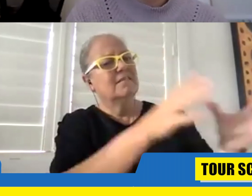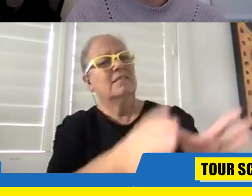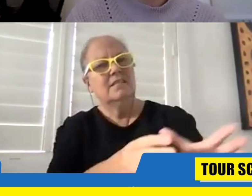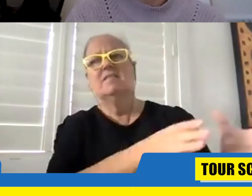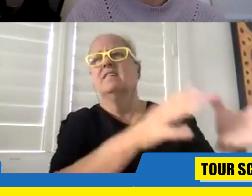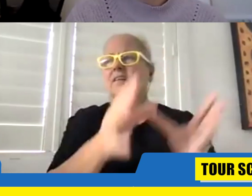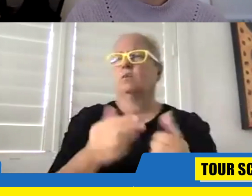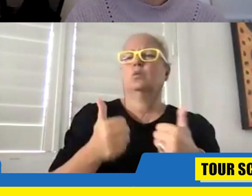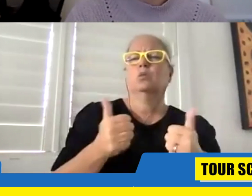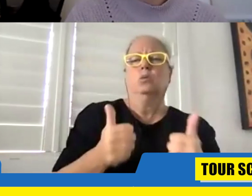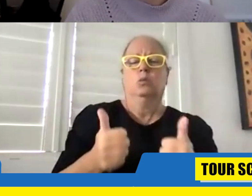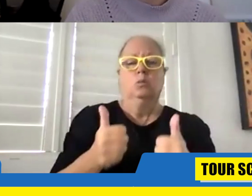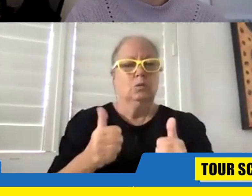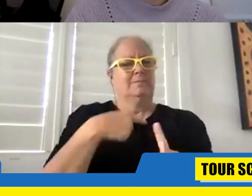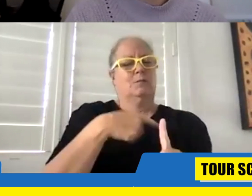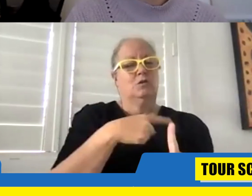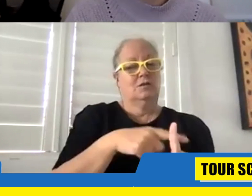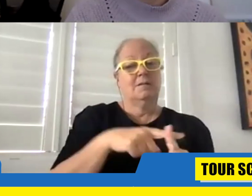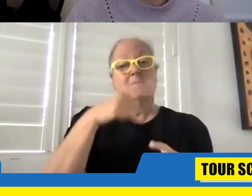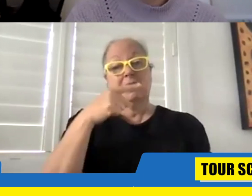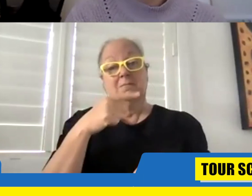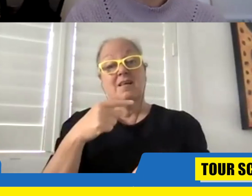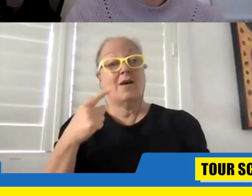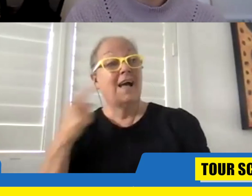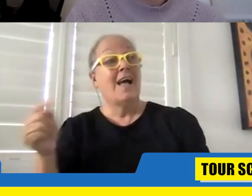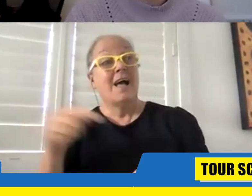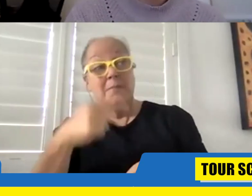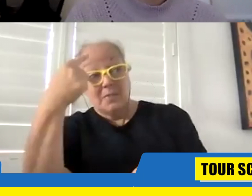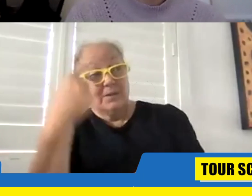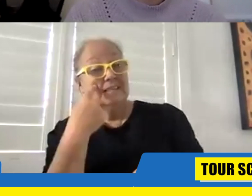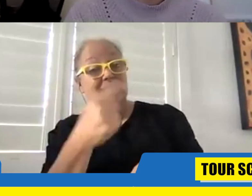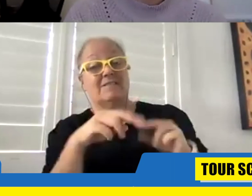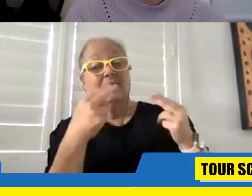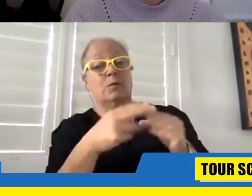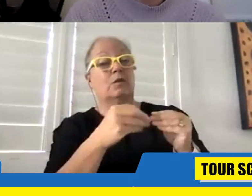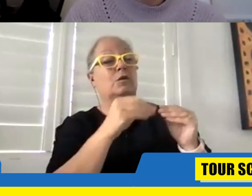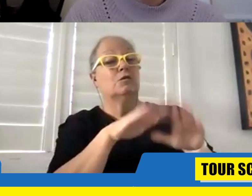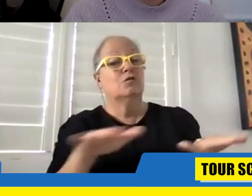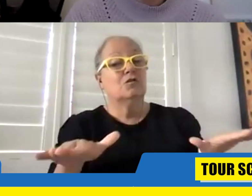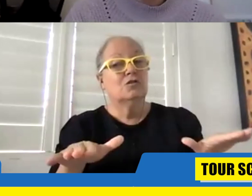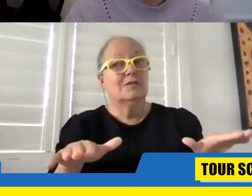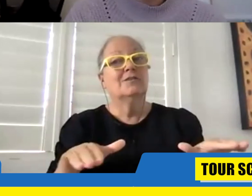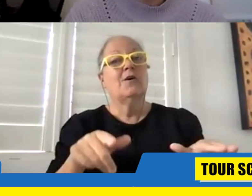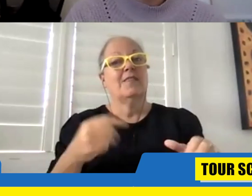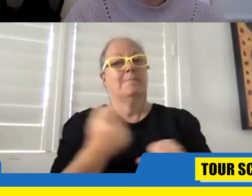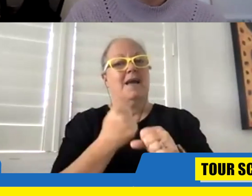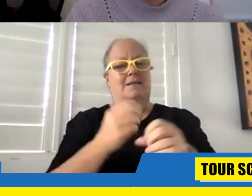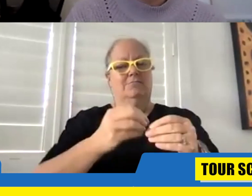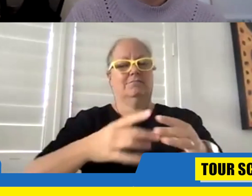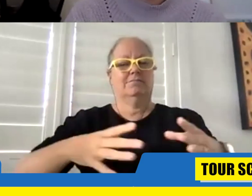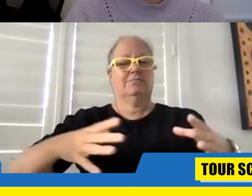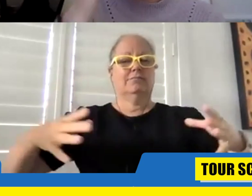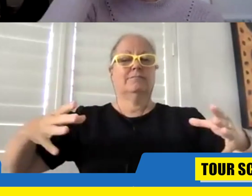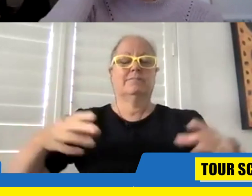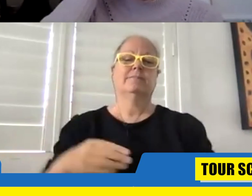confidence, and then people were coming because they thought they'd see the families with the children, and that built the audience. Yeah. So